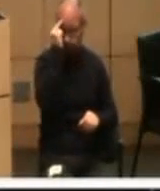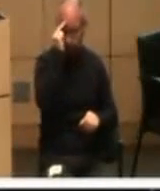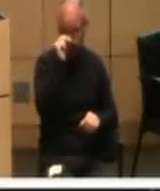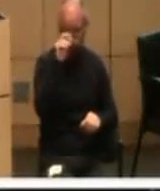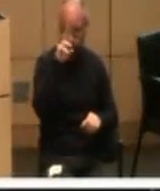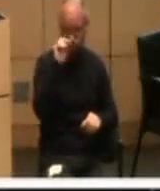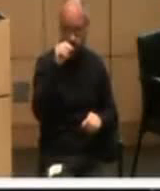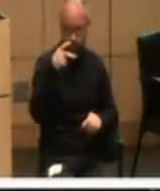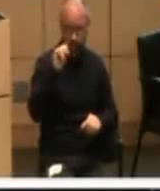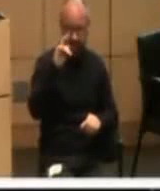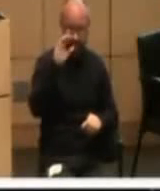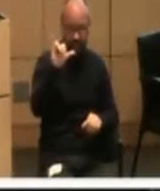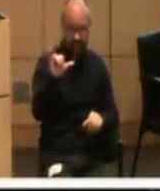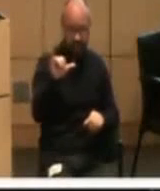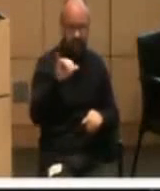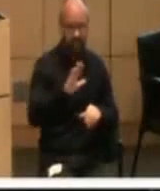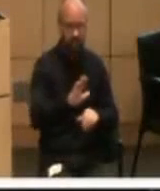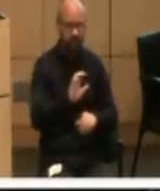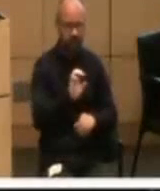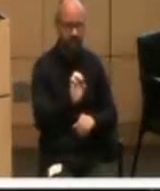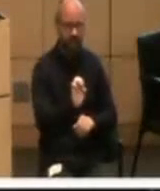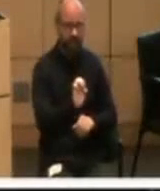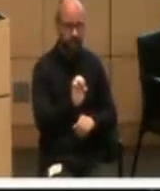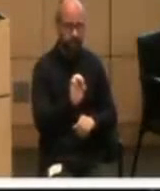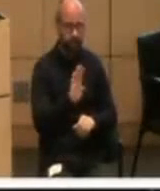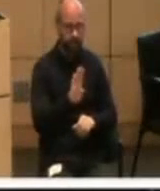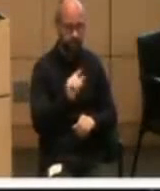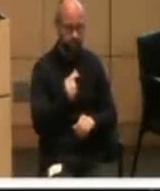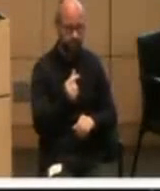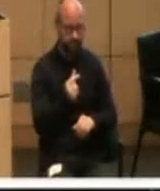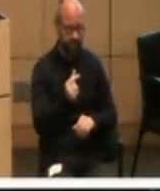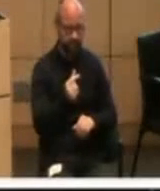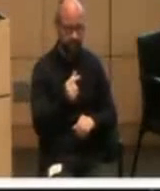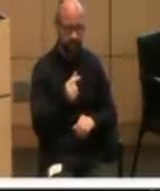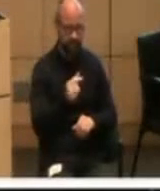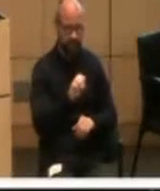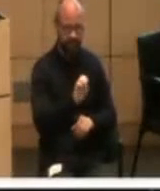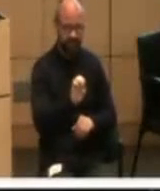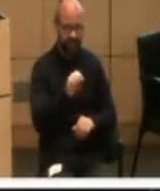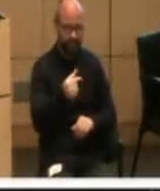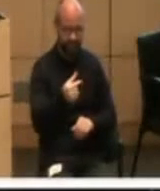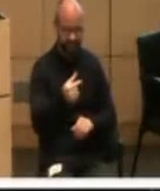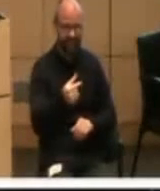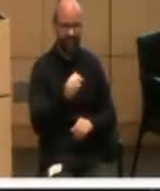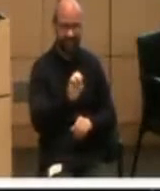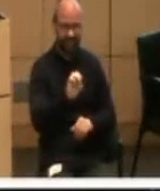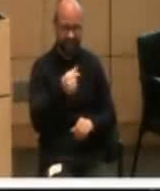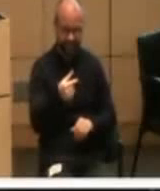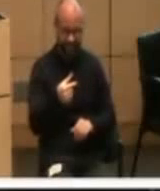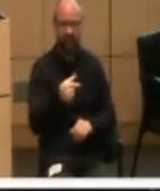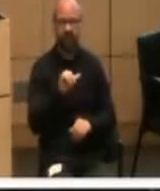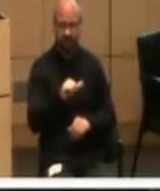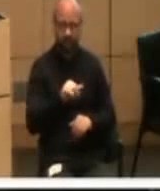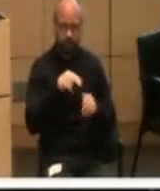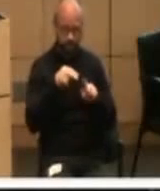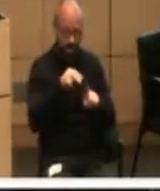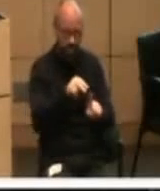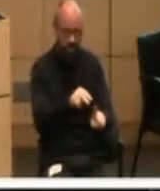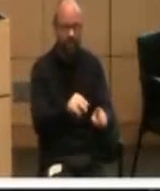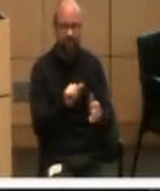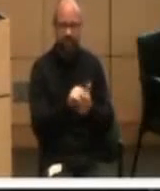are EEG type monitoring that's very time intensive and data intensive that's being done, for instance, in